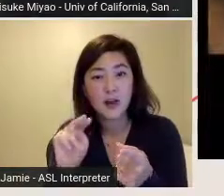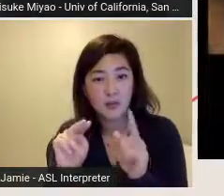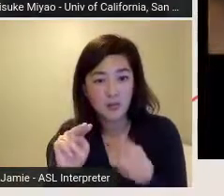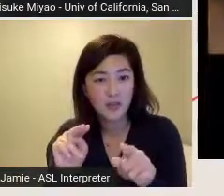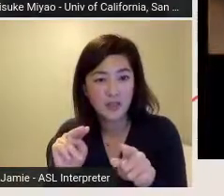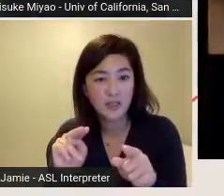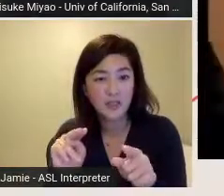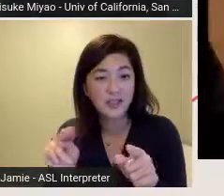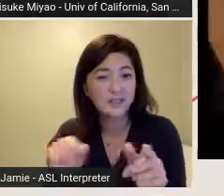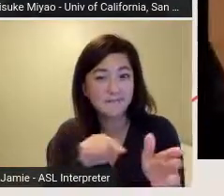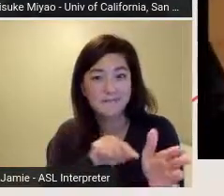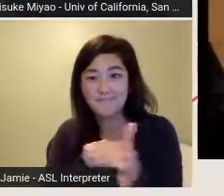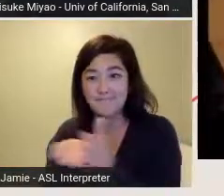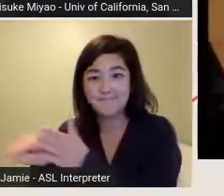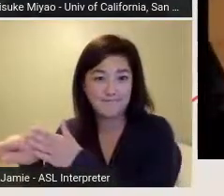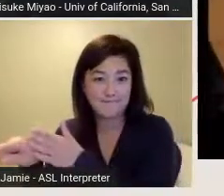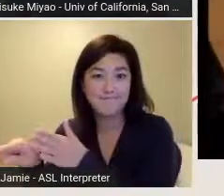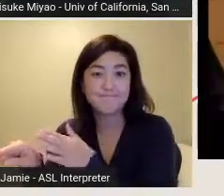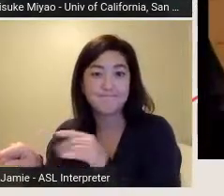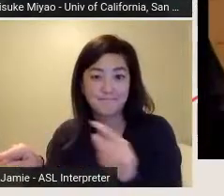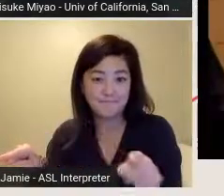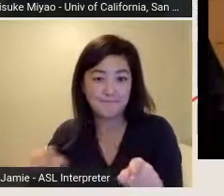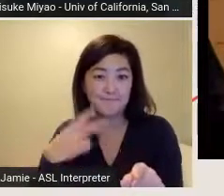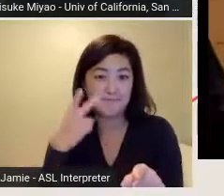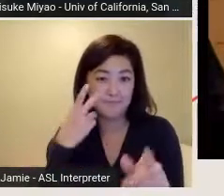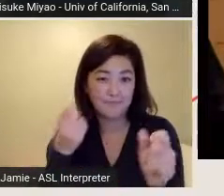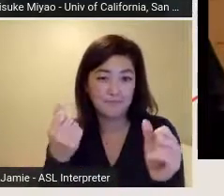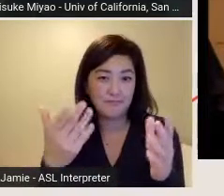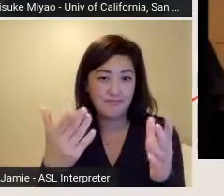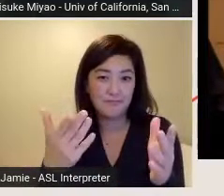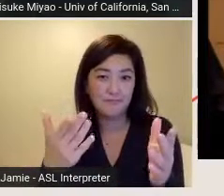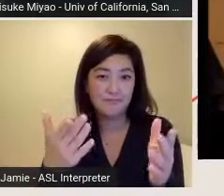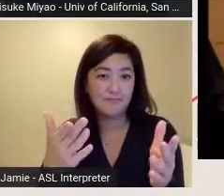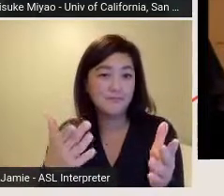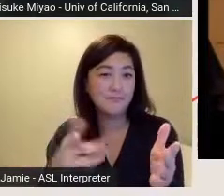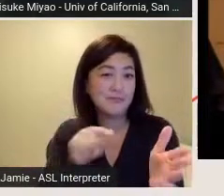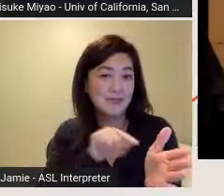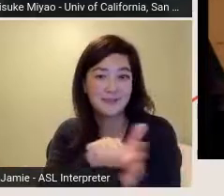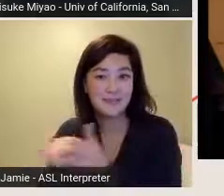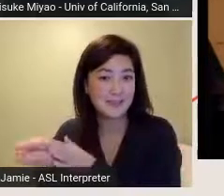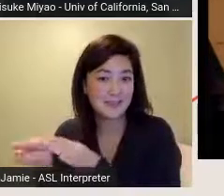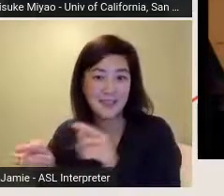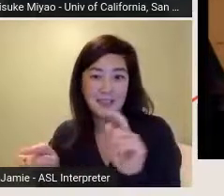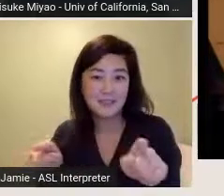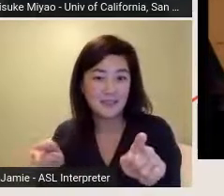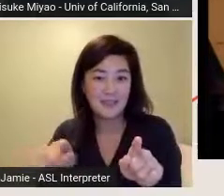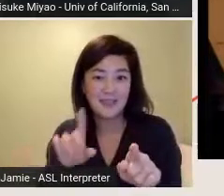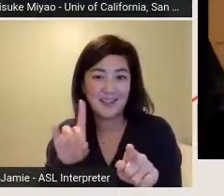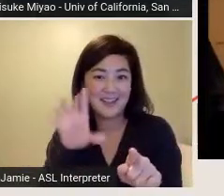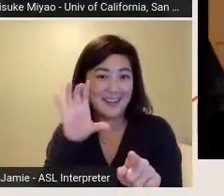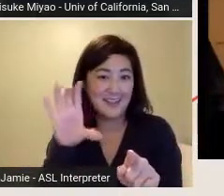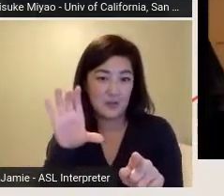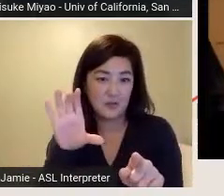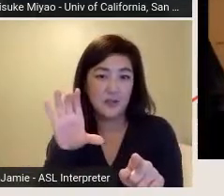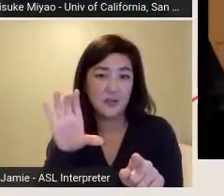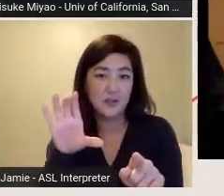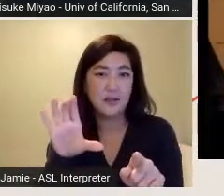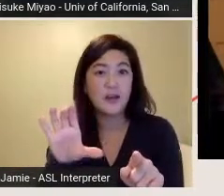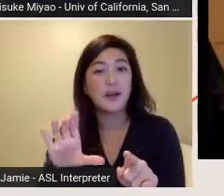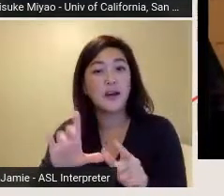the numbers of Okinawan civilians who are being massacred at one scene in the film by a Japanese